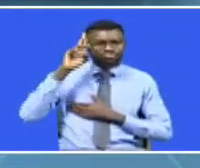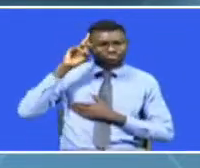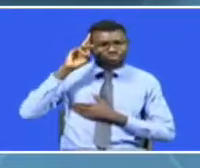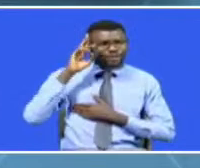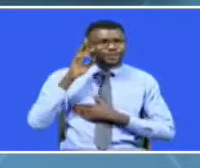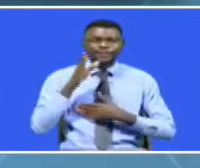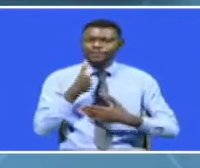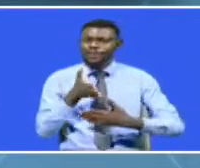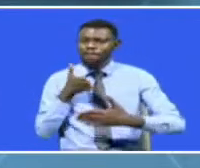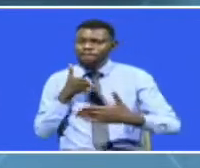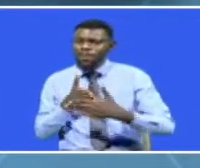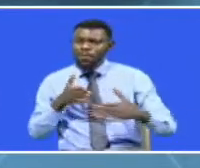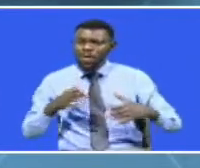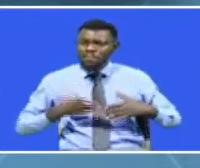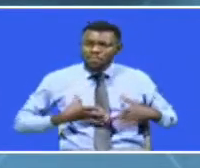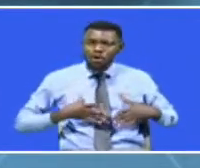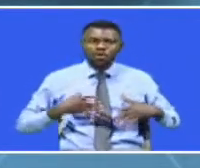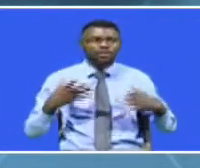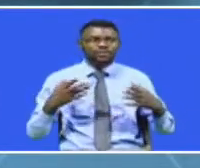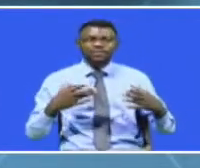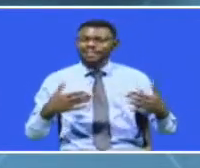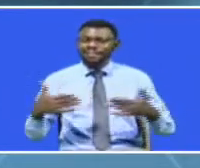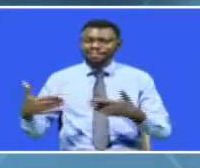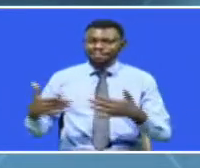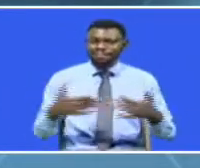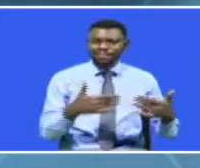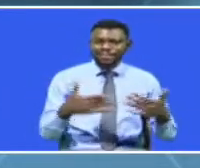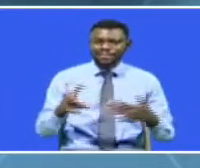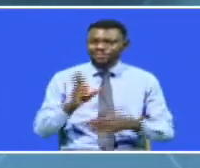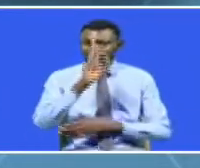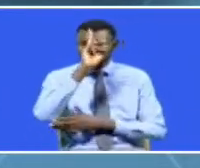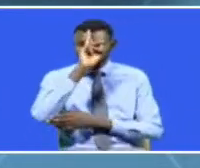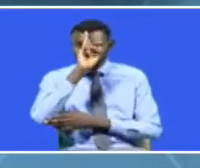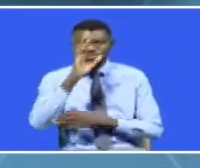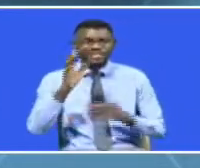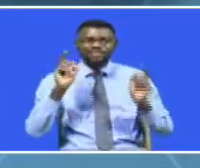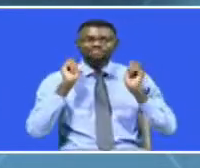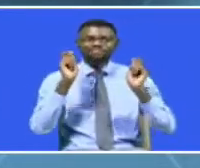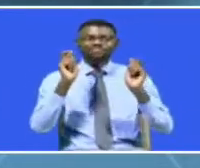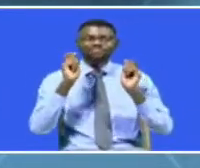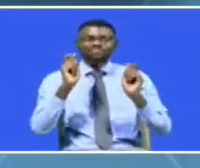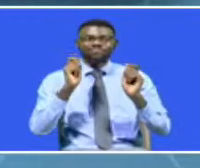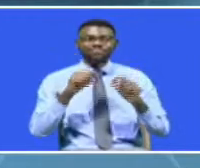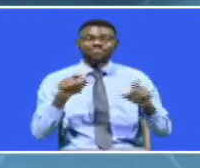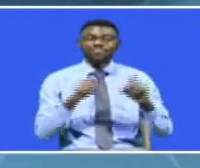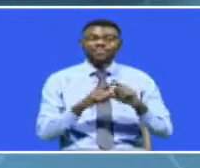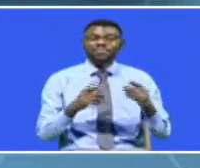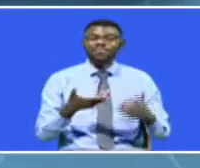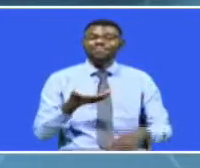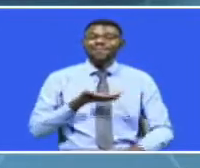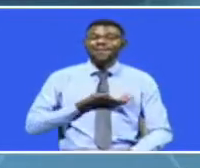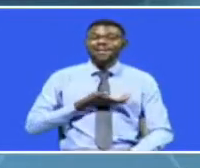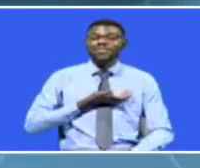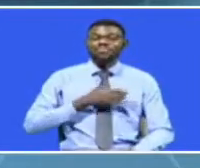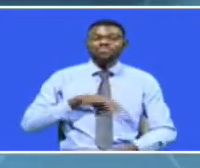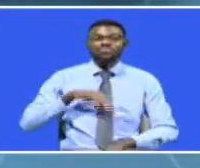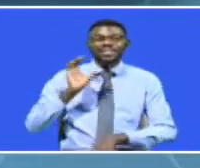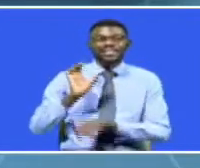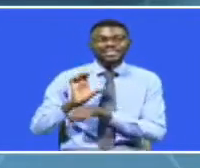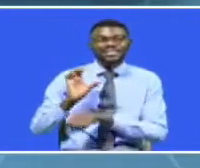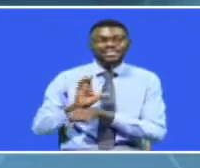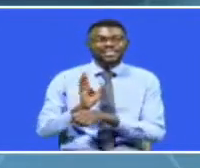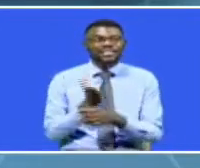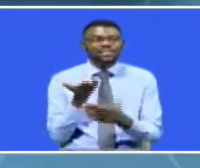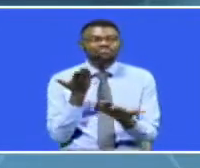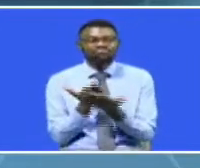as the demonstrators engaged the police in running battles. This happened on a day that the Council of Churches called for reconciliation